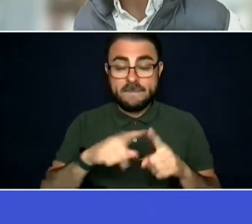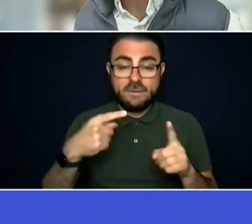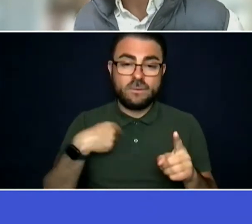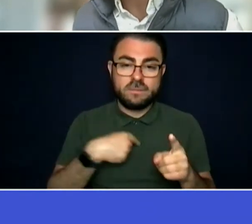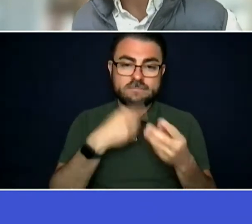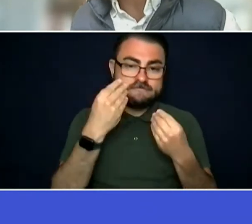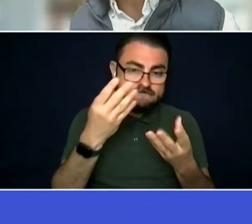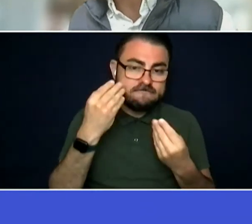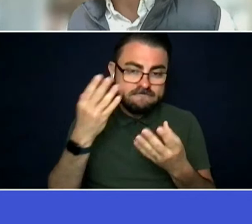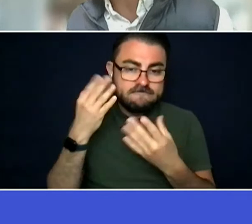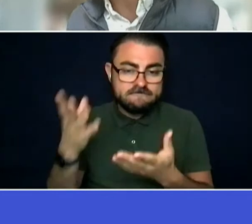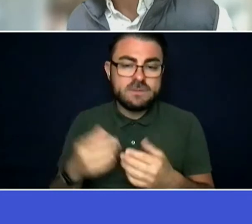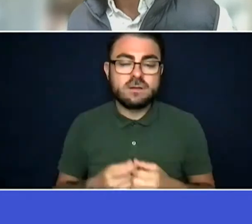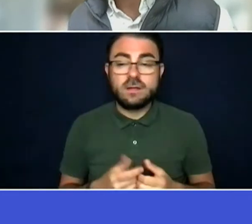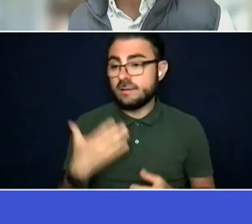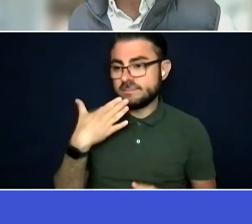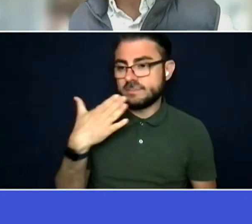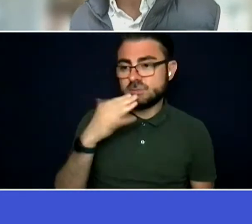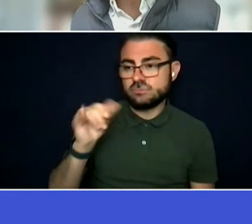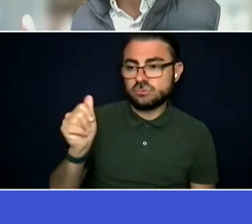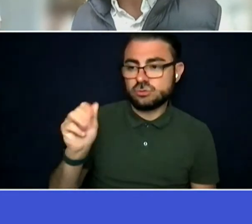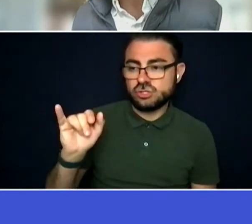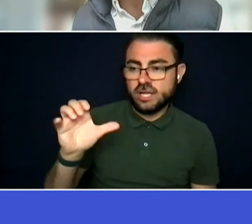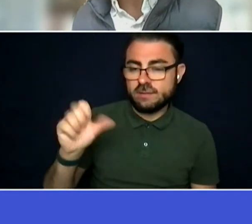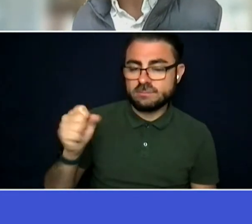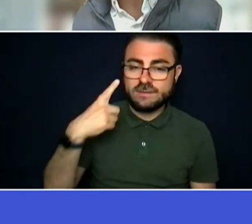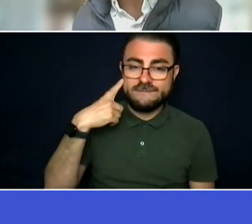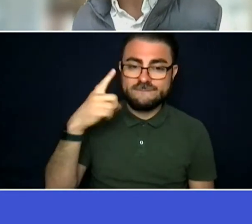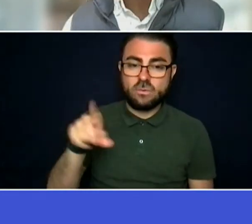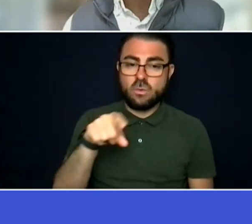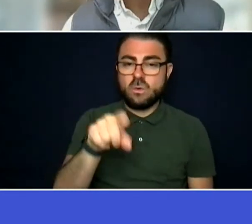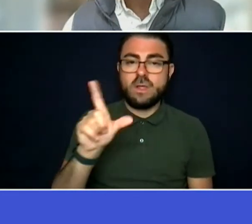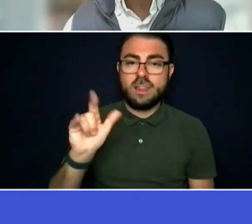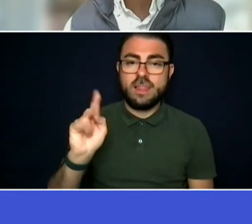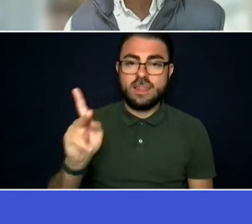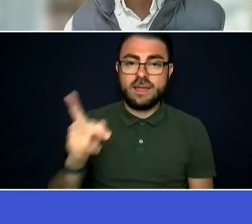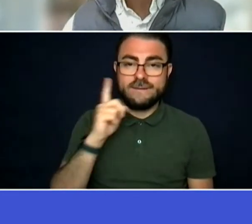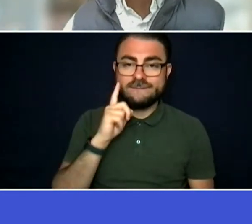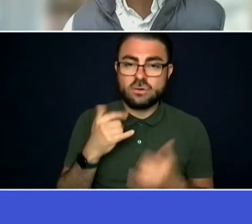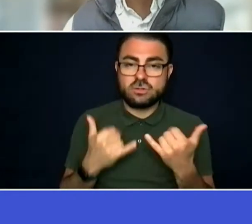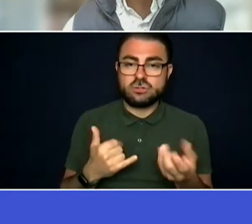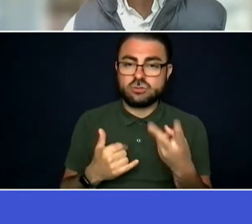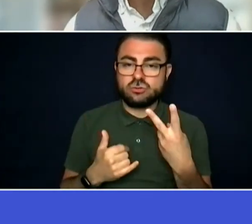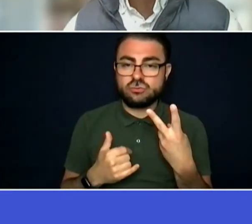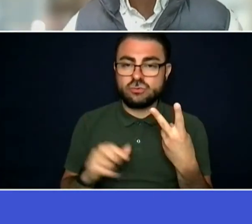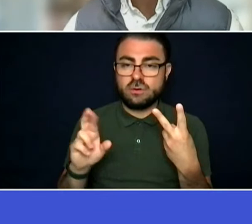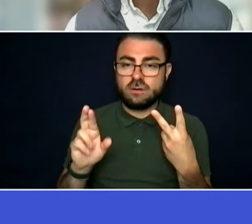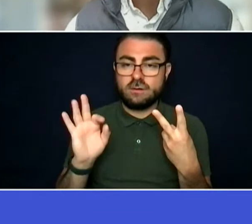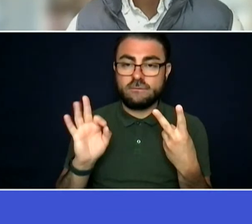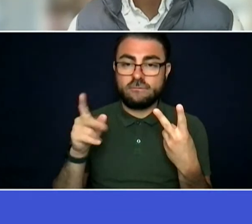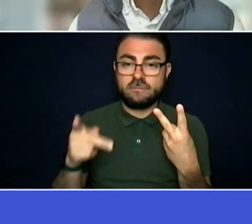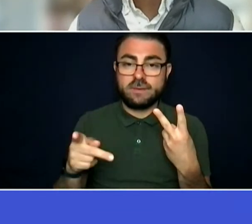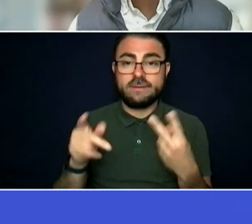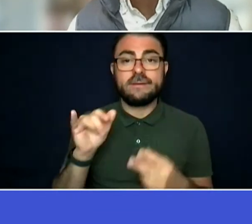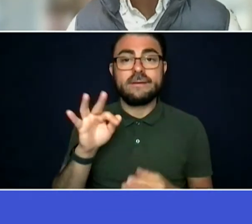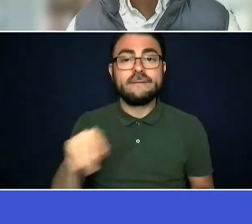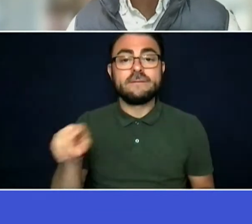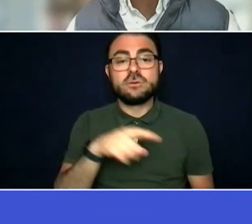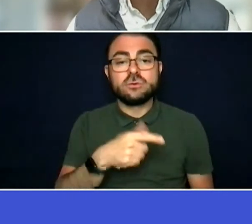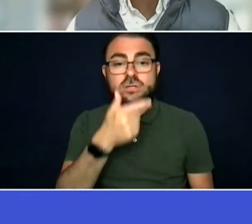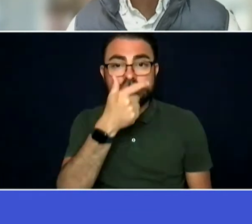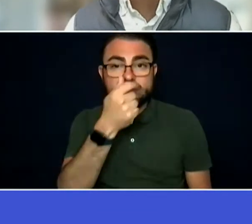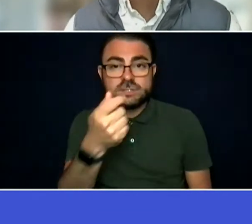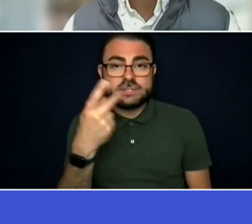for creating links to the previous 2 RFPs. That'll continue to be made available online on our website. And for folks that are interested in tracking that,